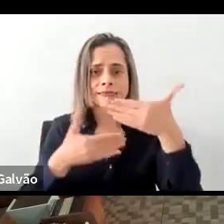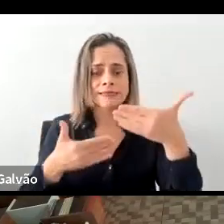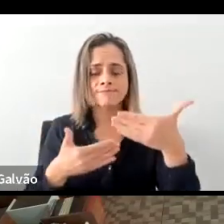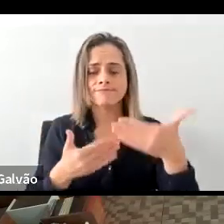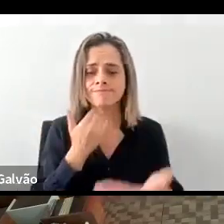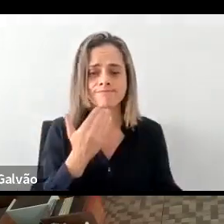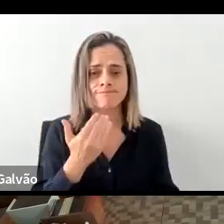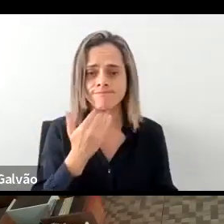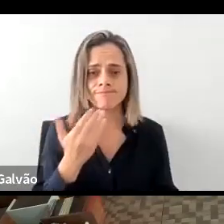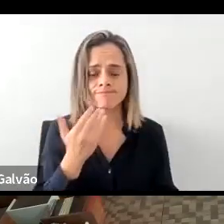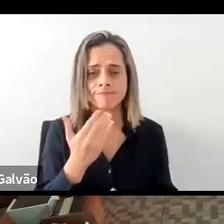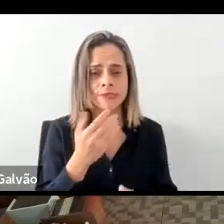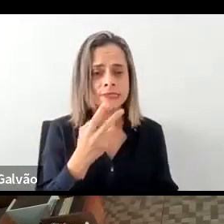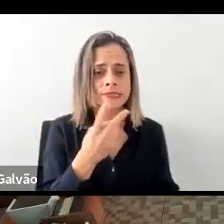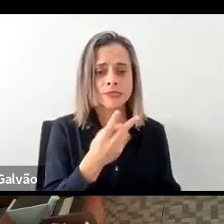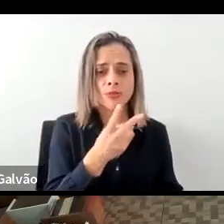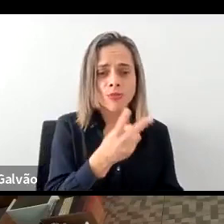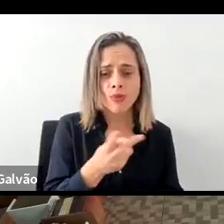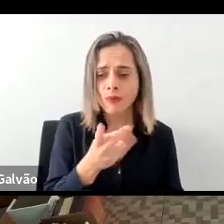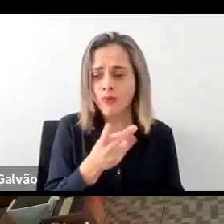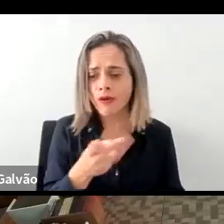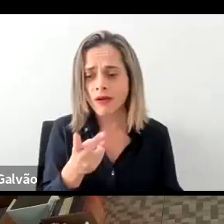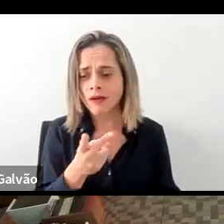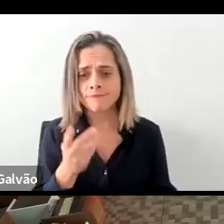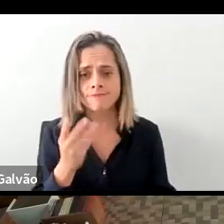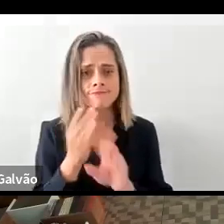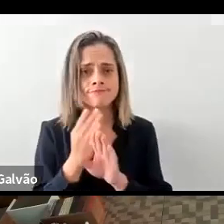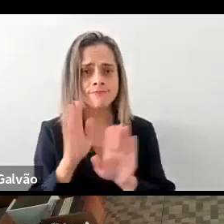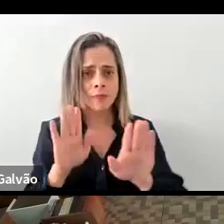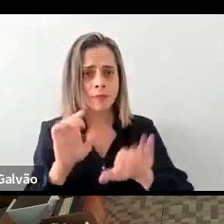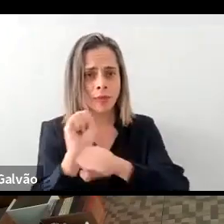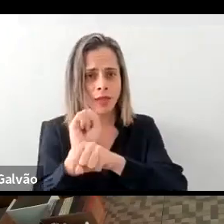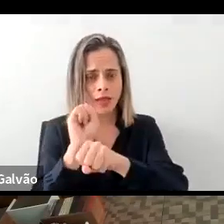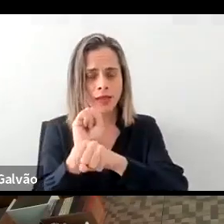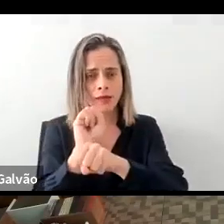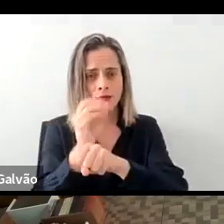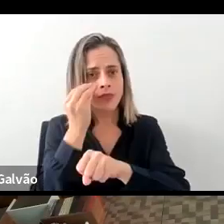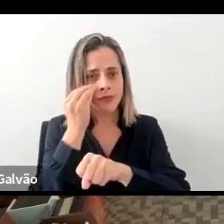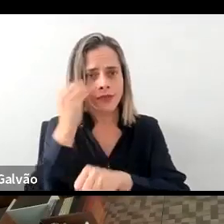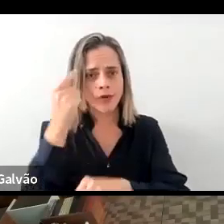Don't worry, you can find yourself. Hang on a sec. Let me just give it one more go. See if I can open it.